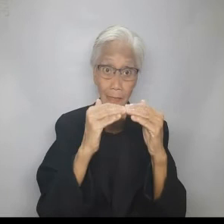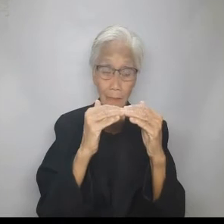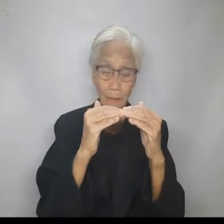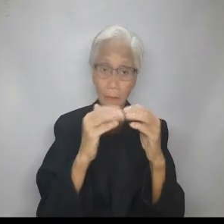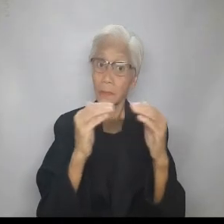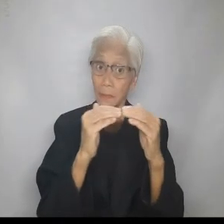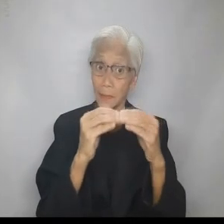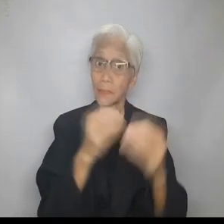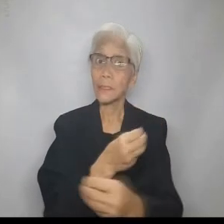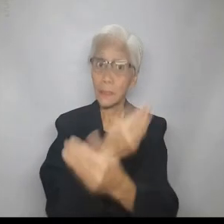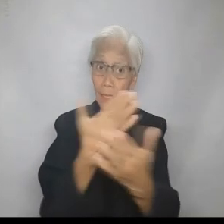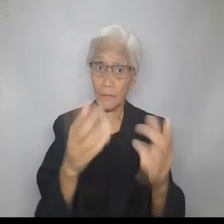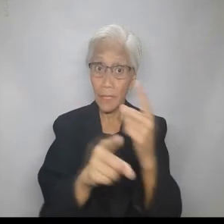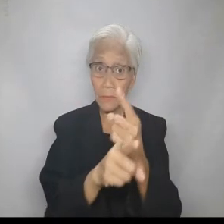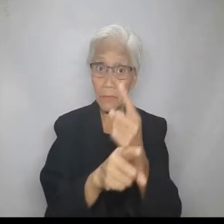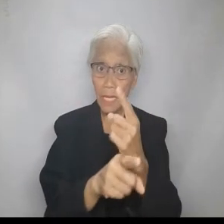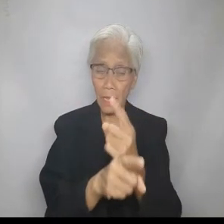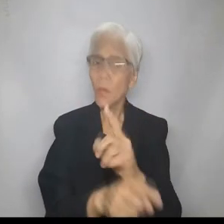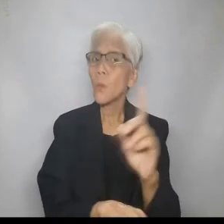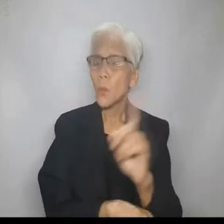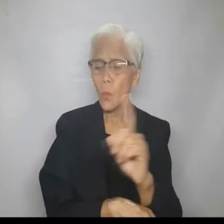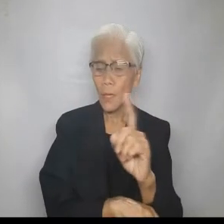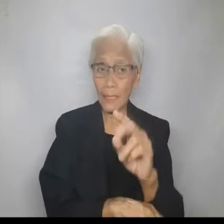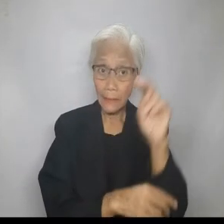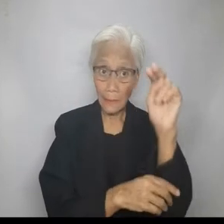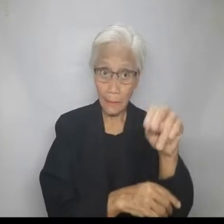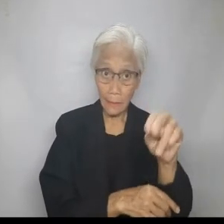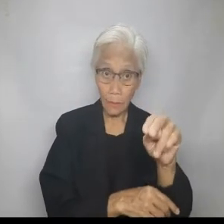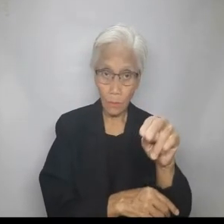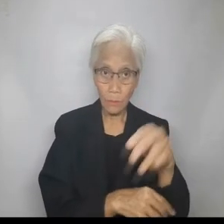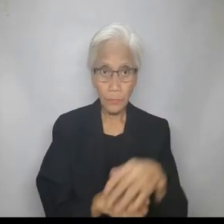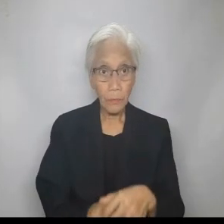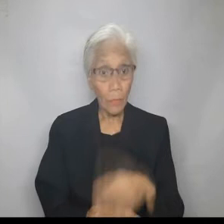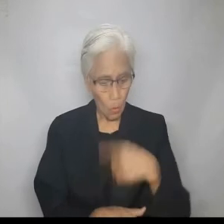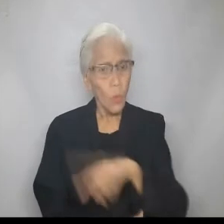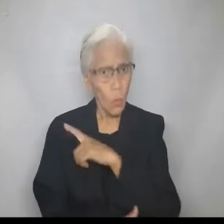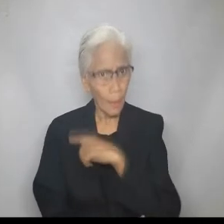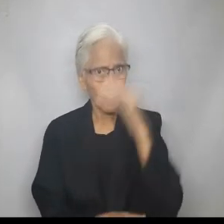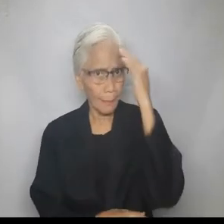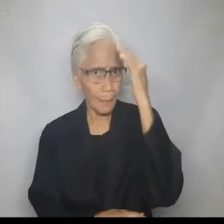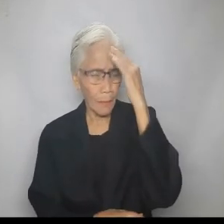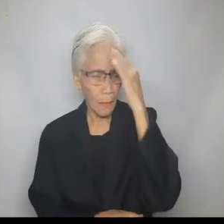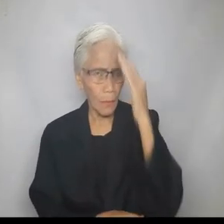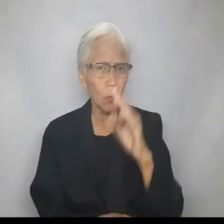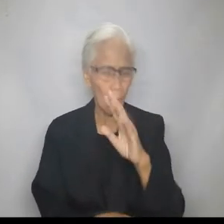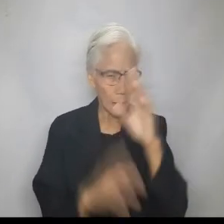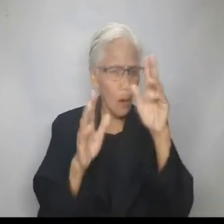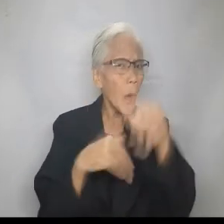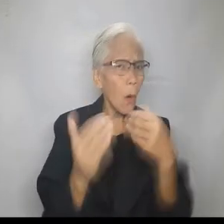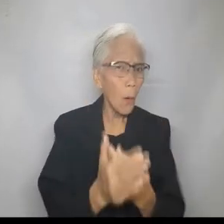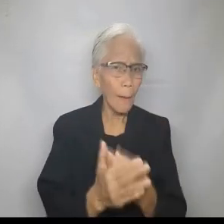justice. Justice is giving rightly what is one's due. We